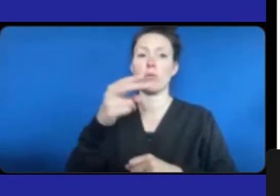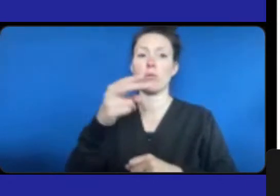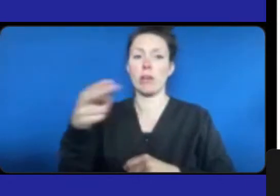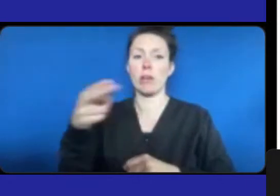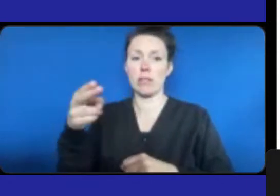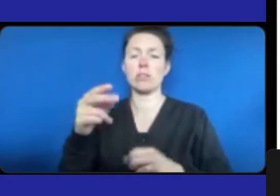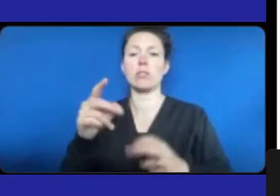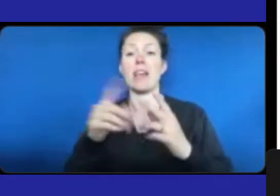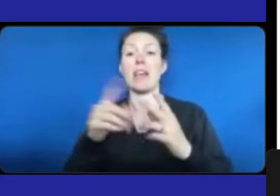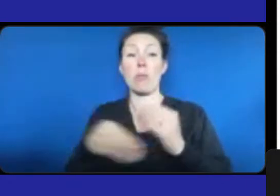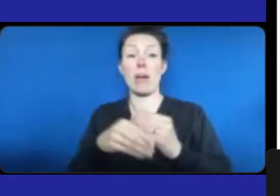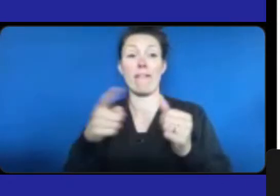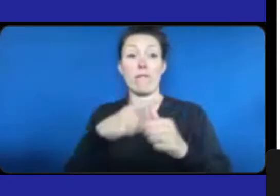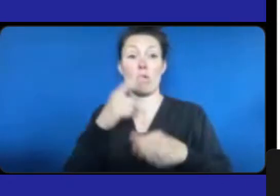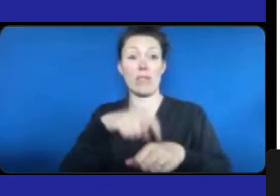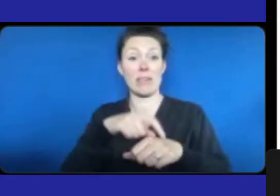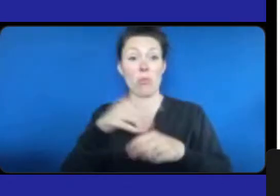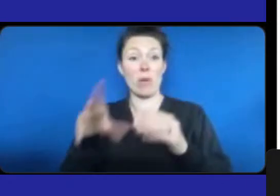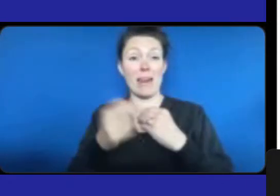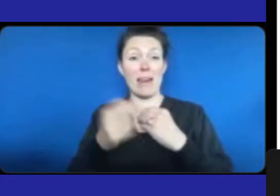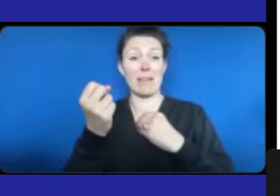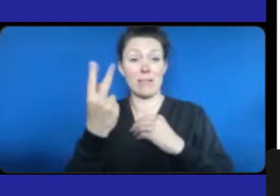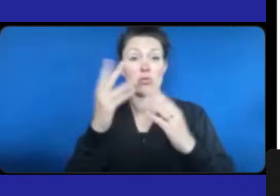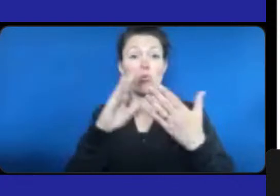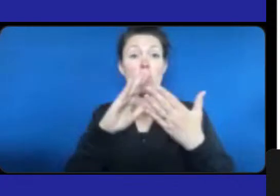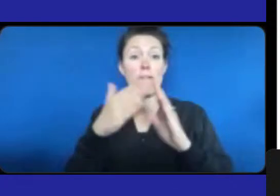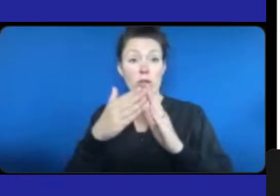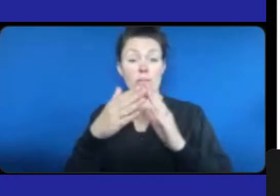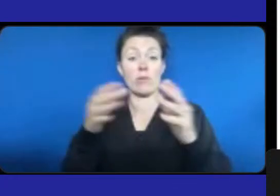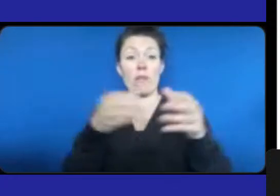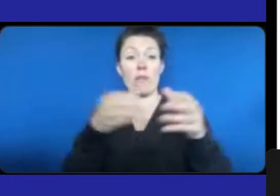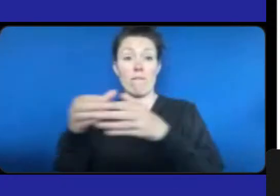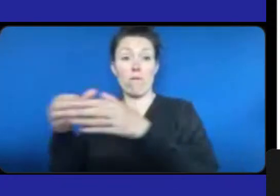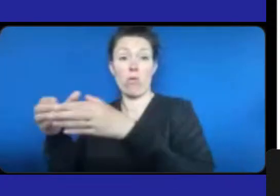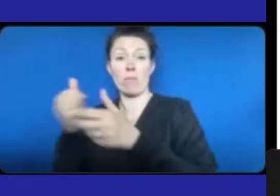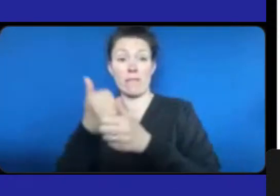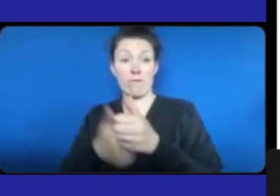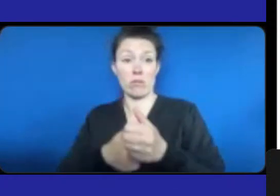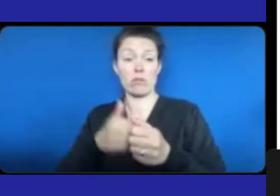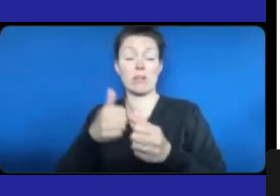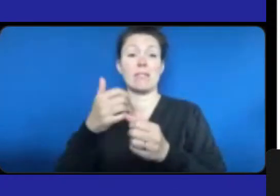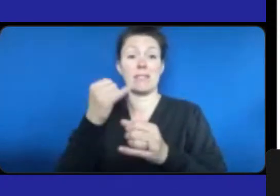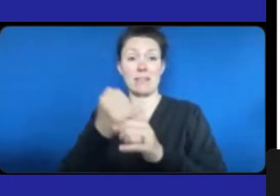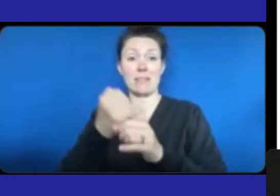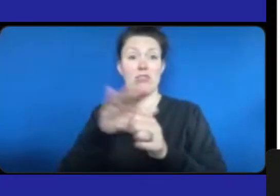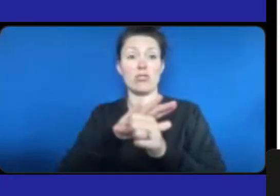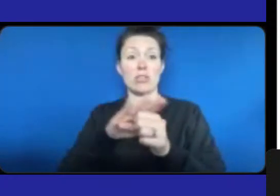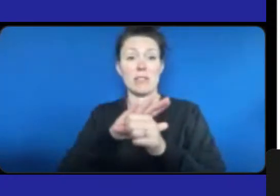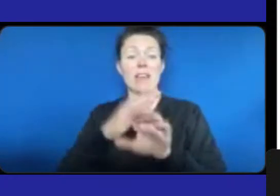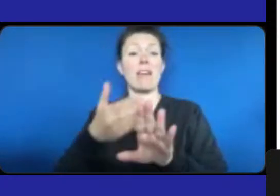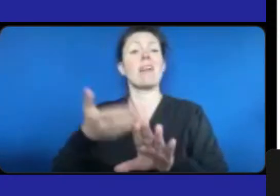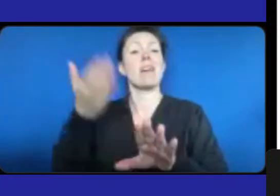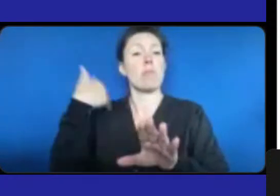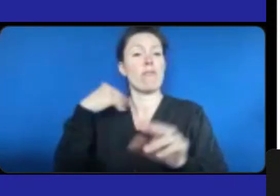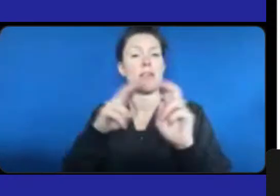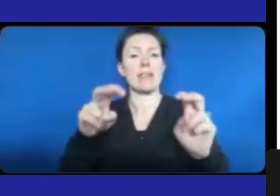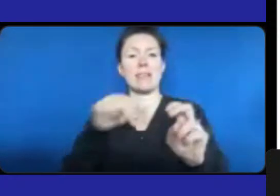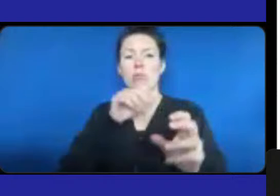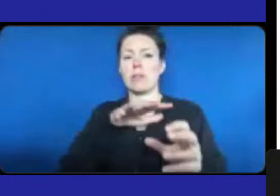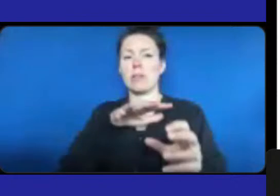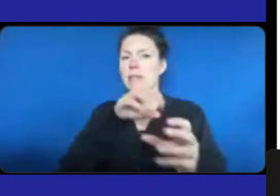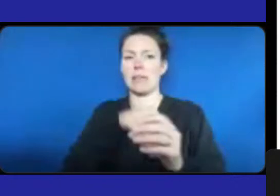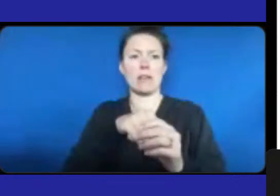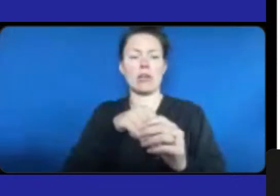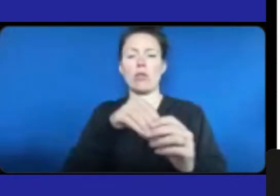for the first time 12 community forums at each of our sites. Previously, our needs assessment had not incorporated